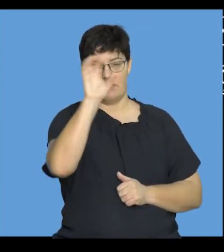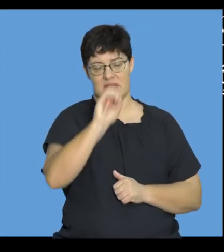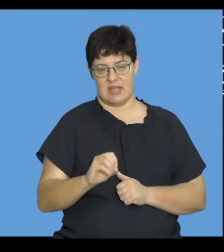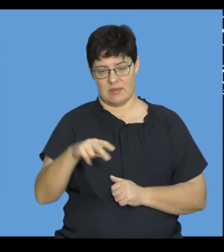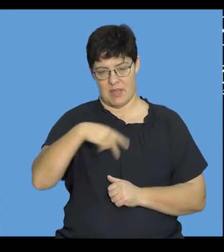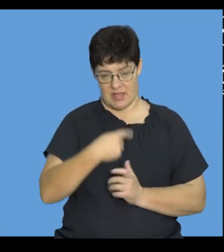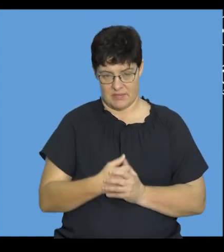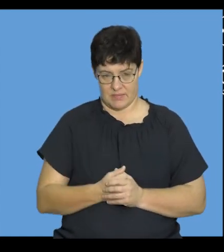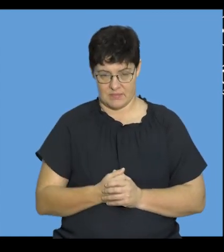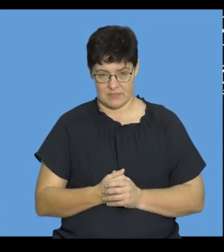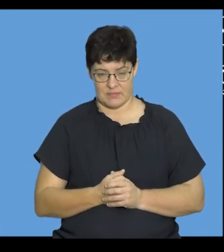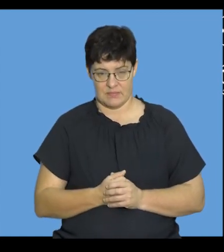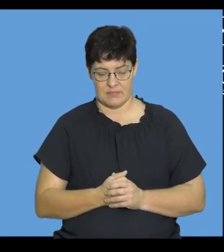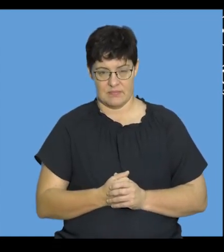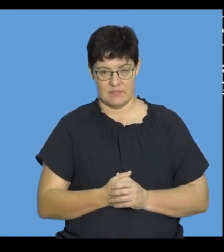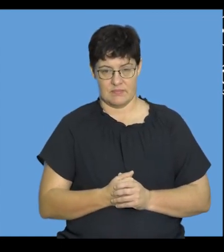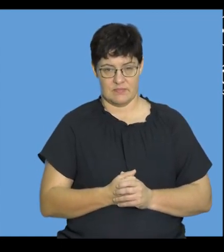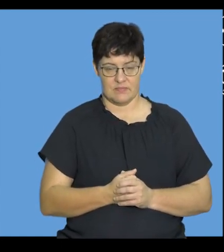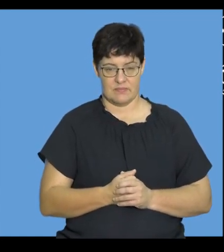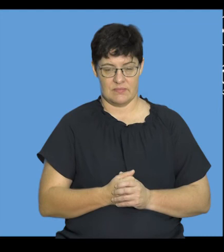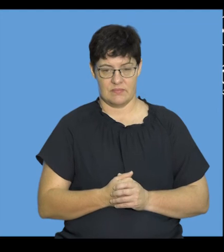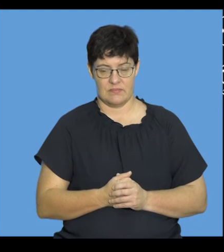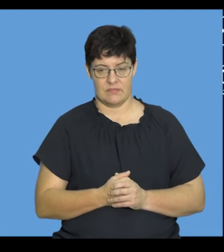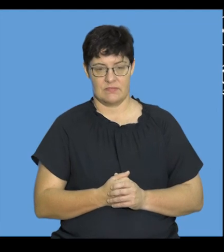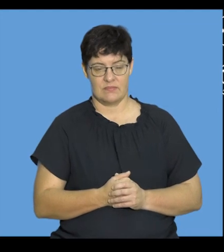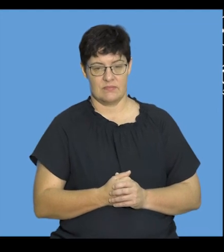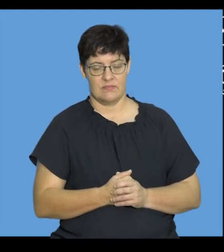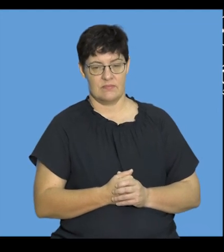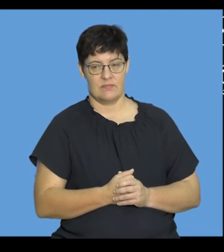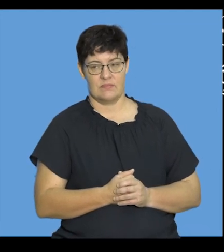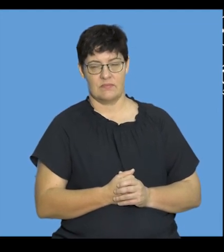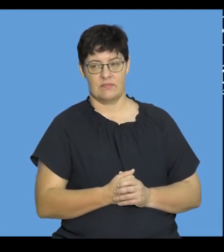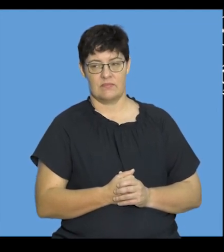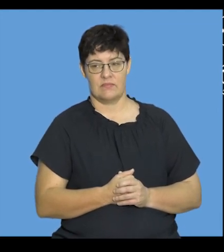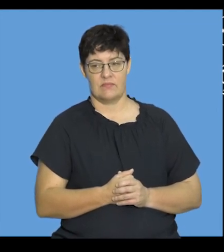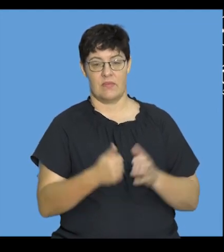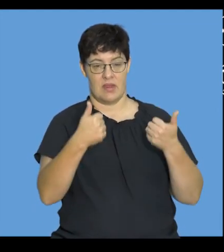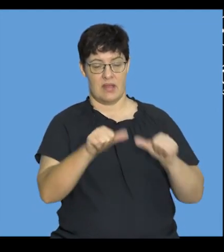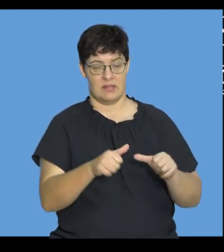my 48,000 for September. Okay, next one.